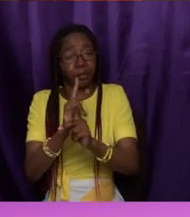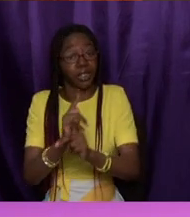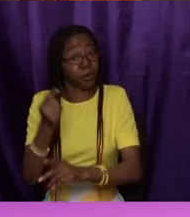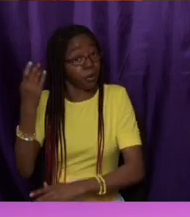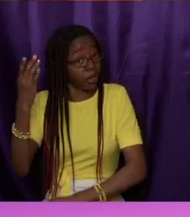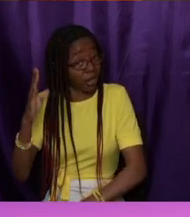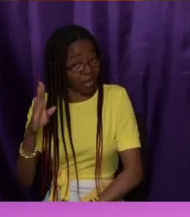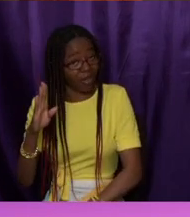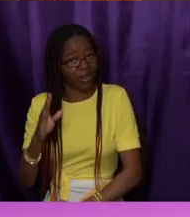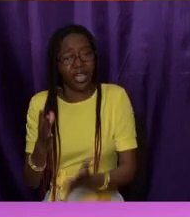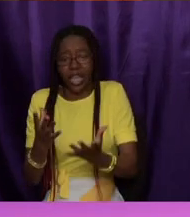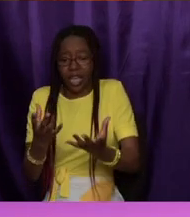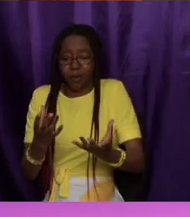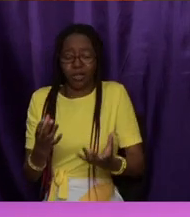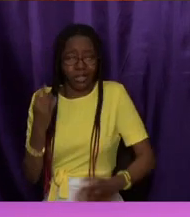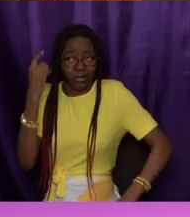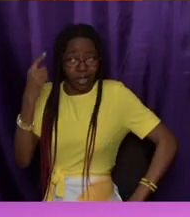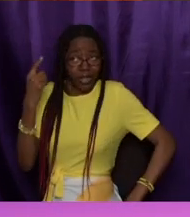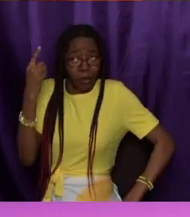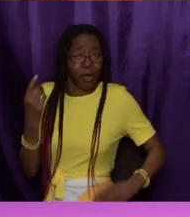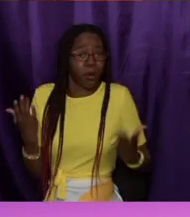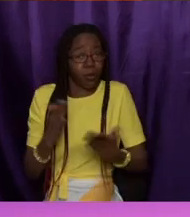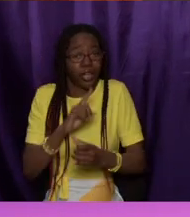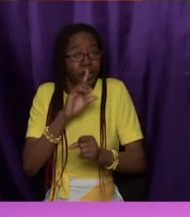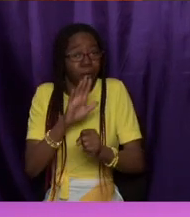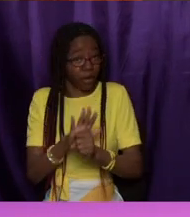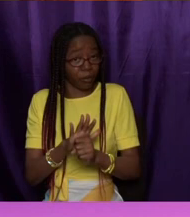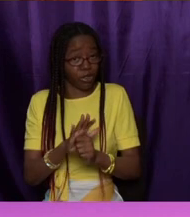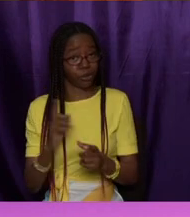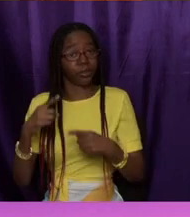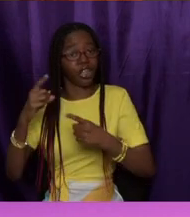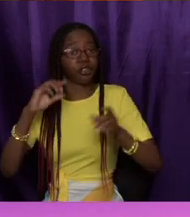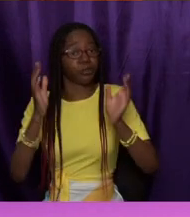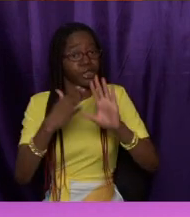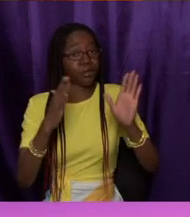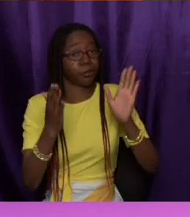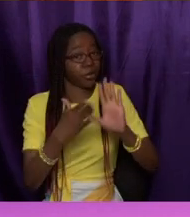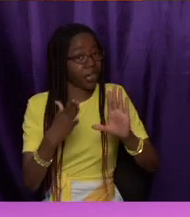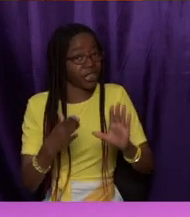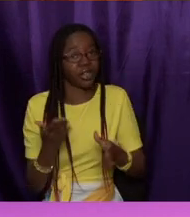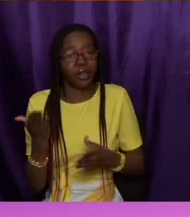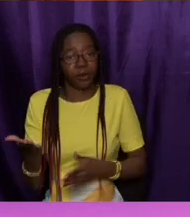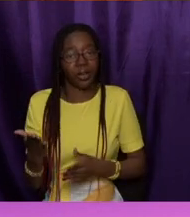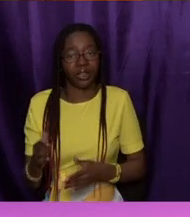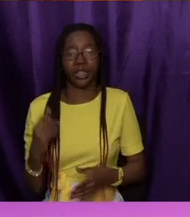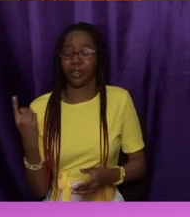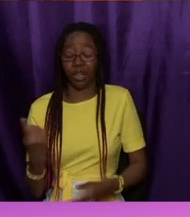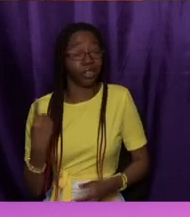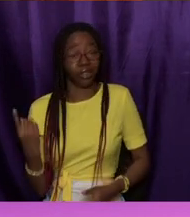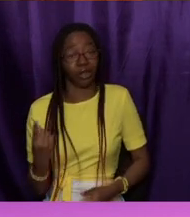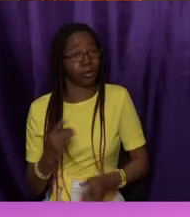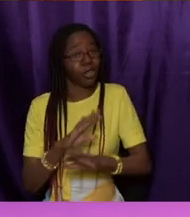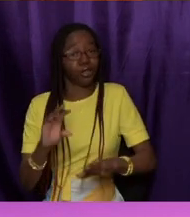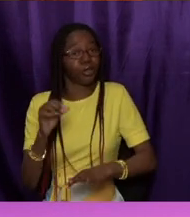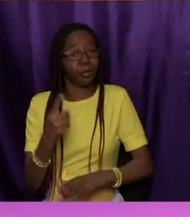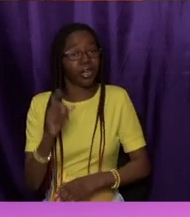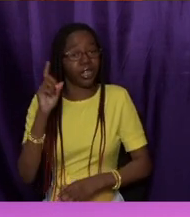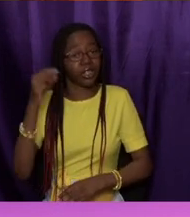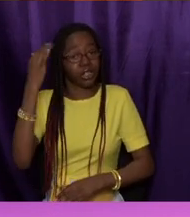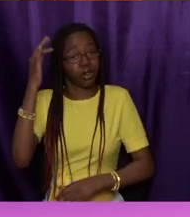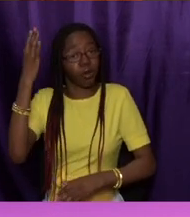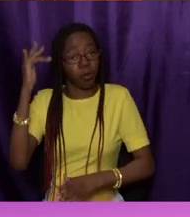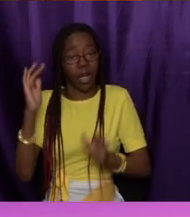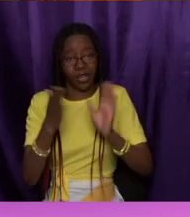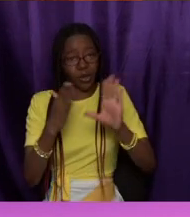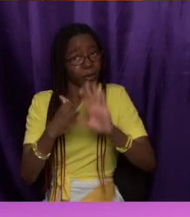God, I dare you to think about what he promised you and just give him some crazy praise right there by yourself. Don't nobody even need to know why you're